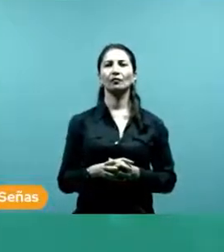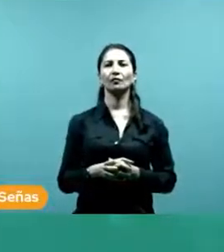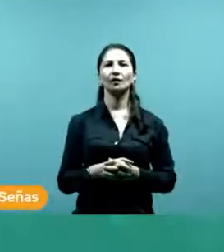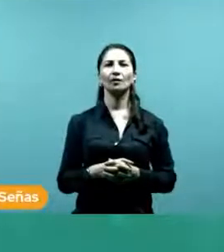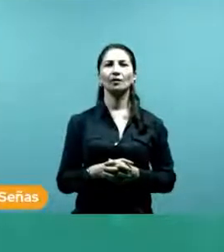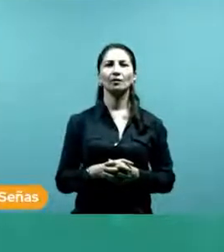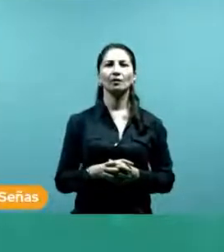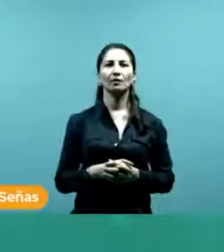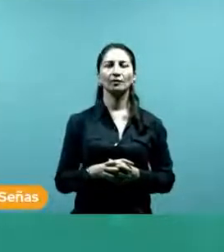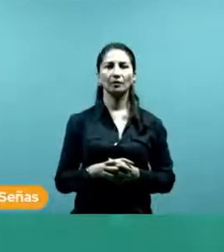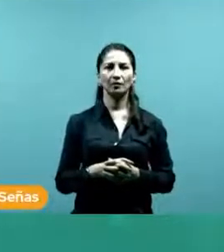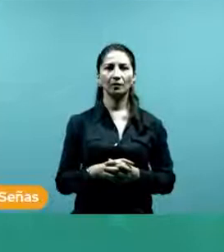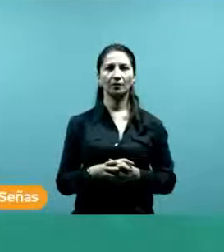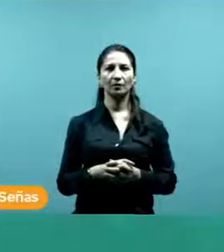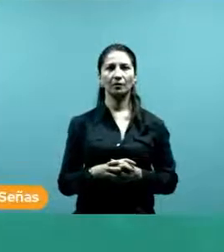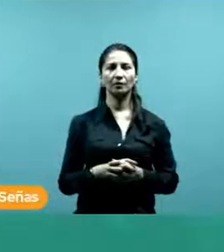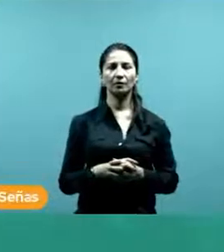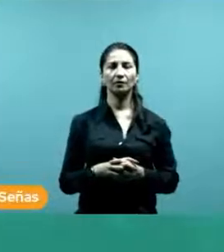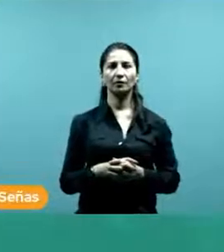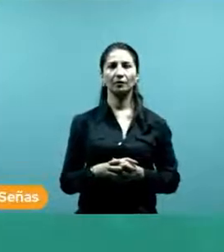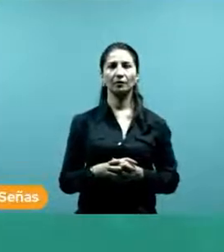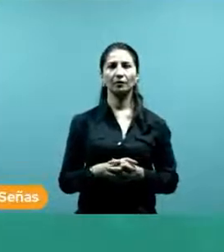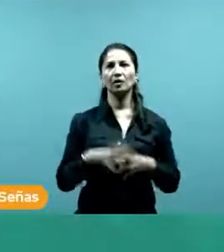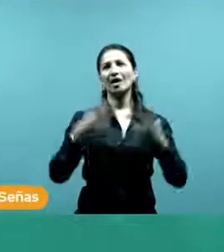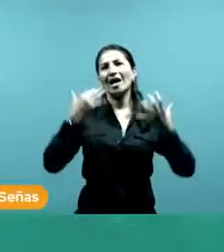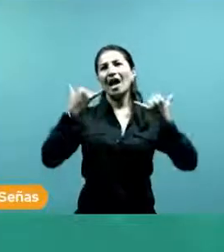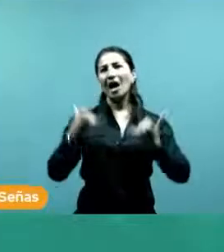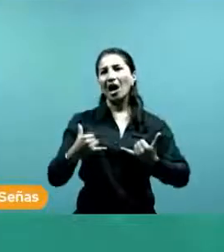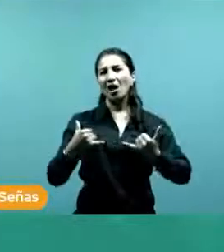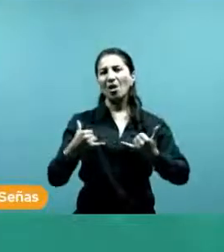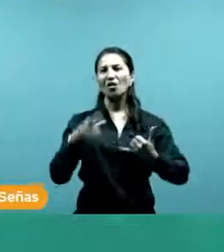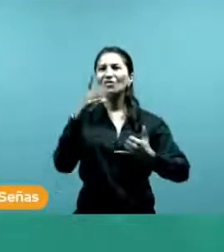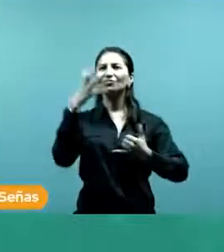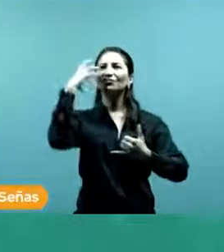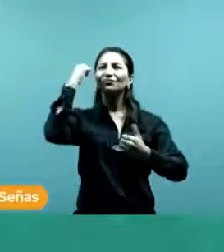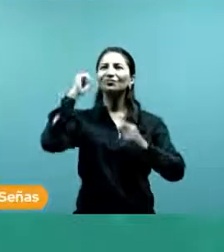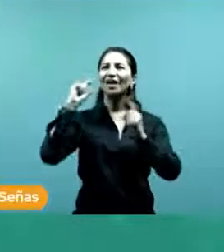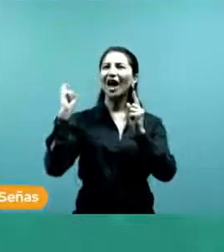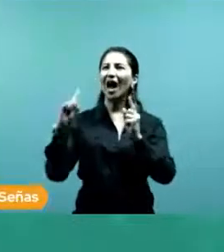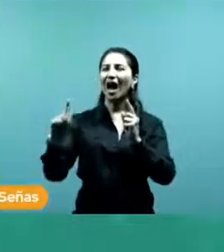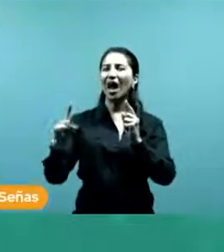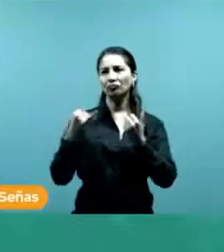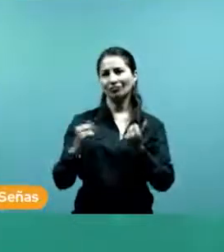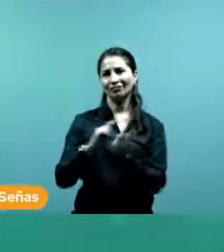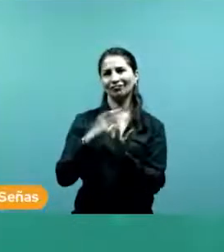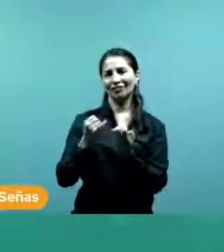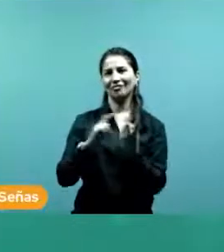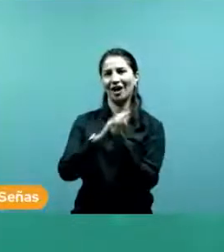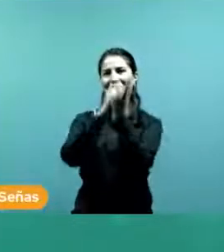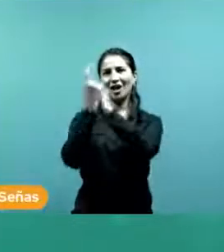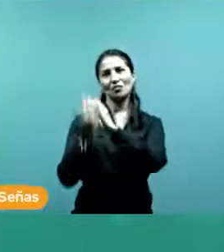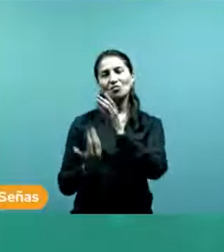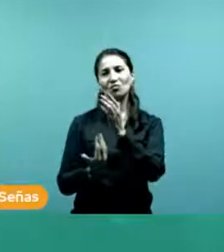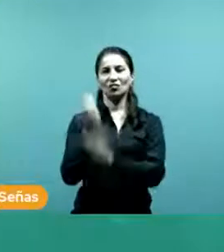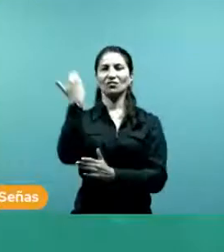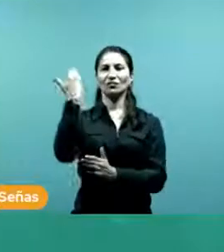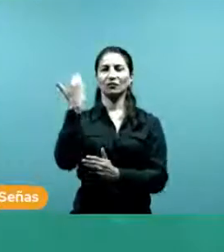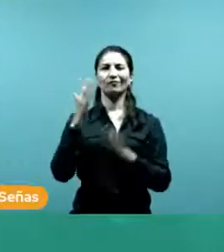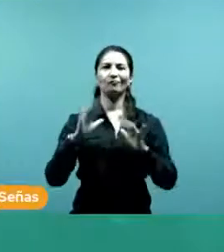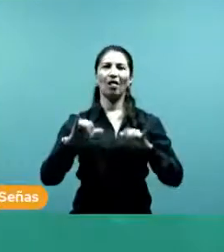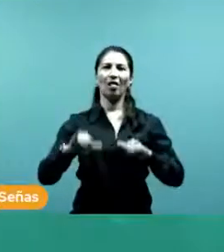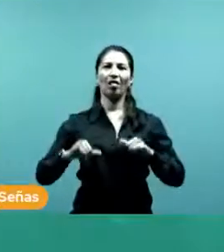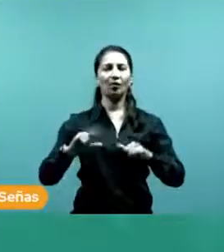grande en este momento es cambiar esta exhibición. And we are not going to make a revolution. We are going no to vamos use a hacer what